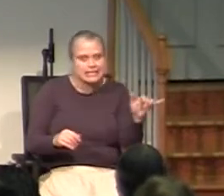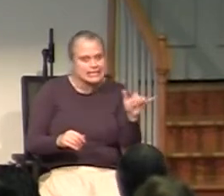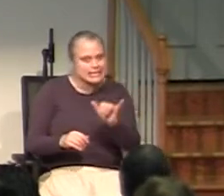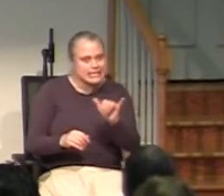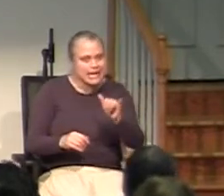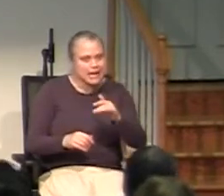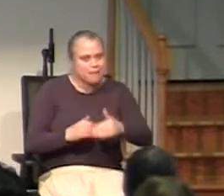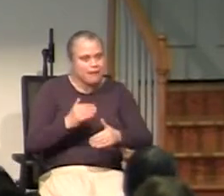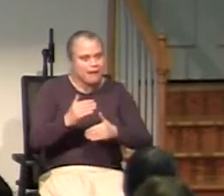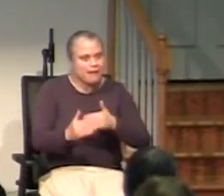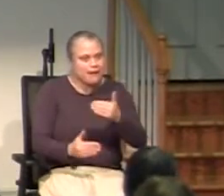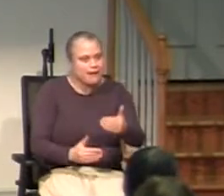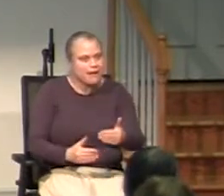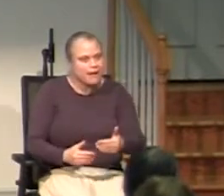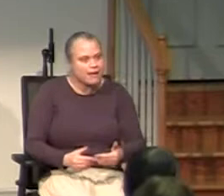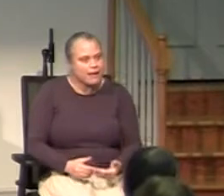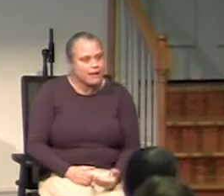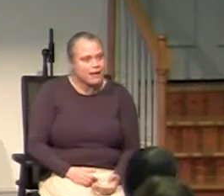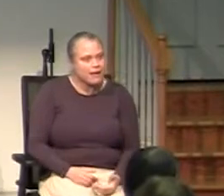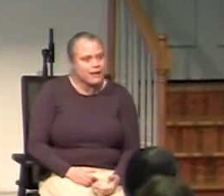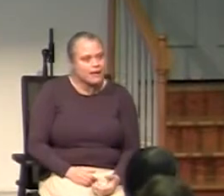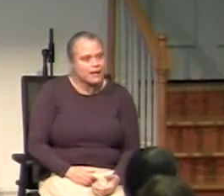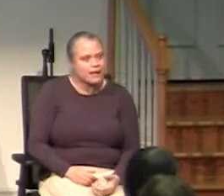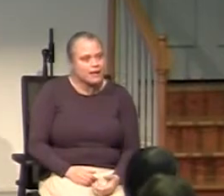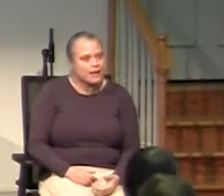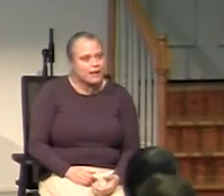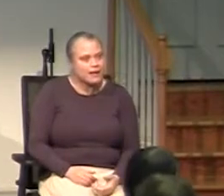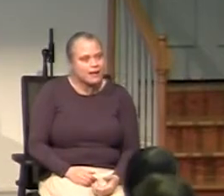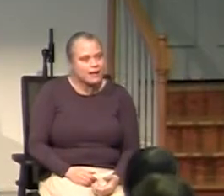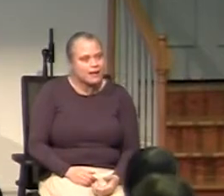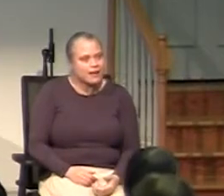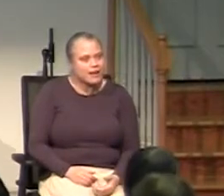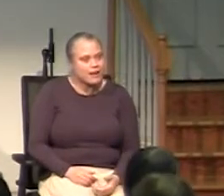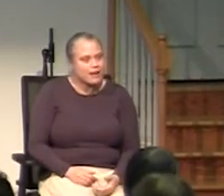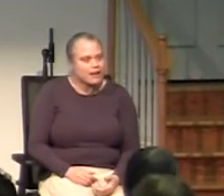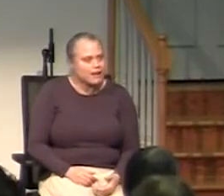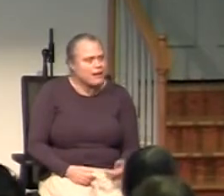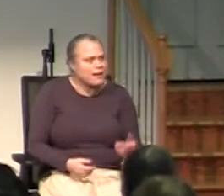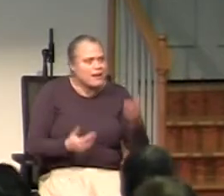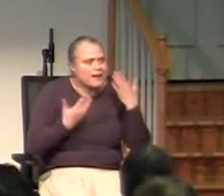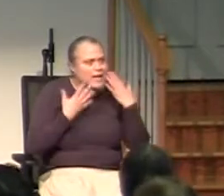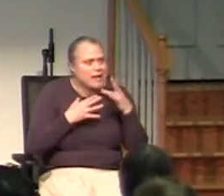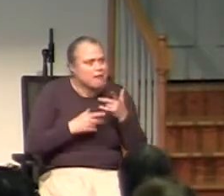there. Now, it's coming back to the shoe tying situation.